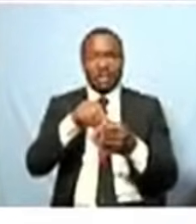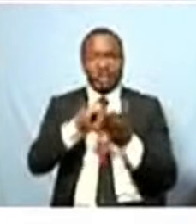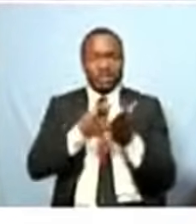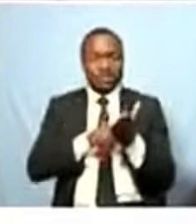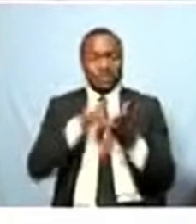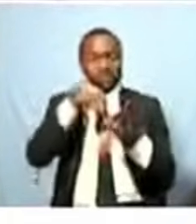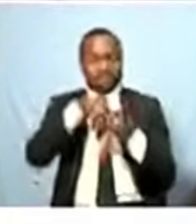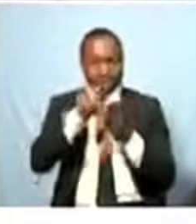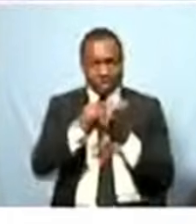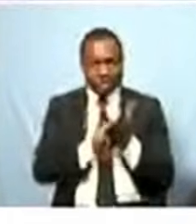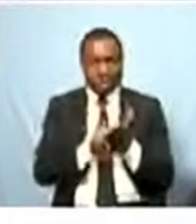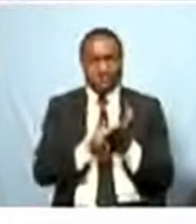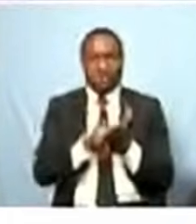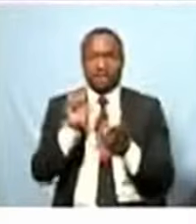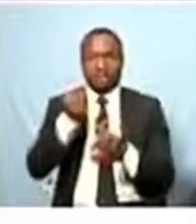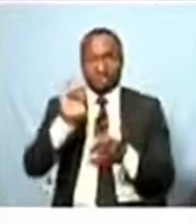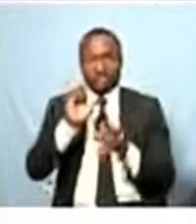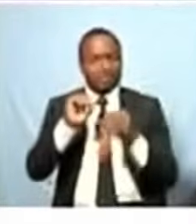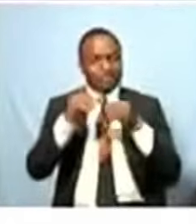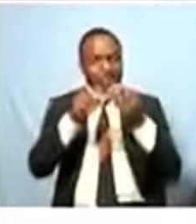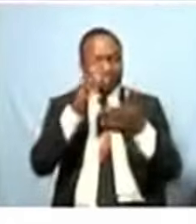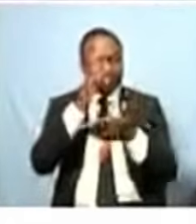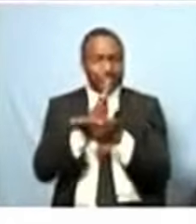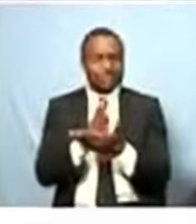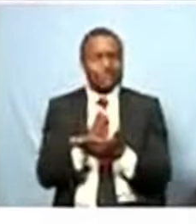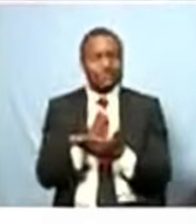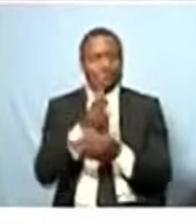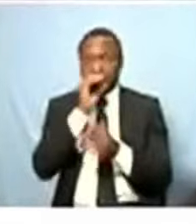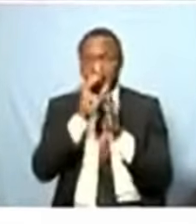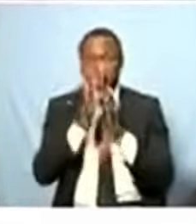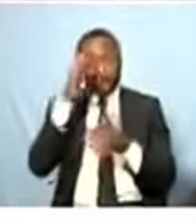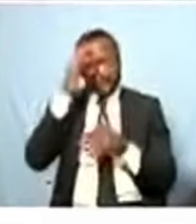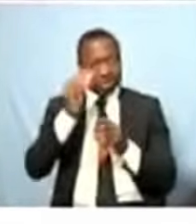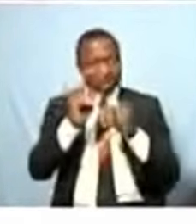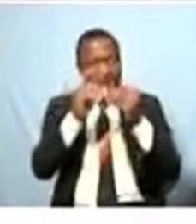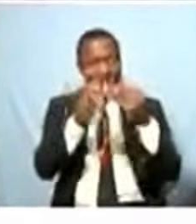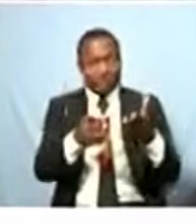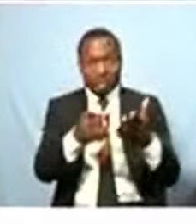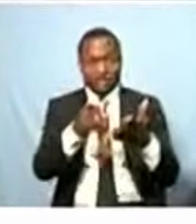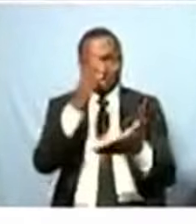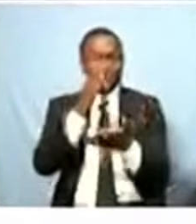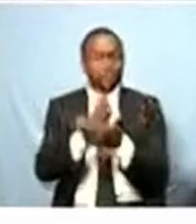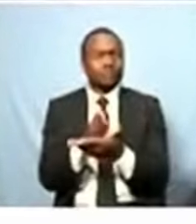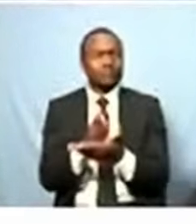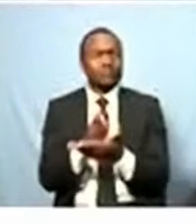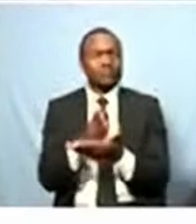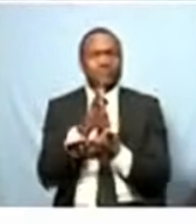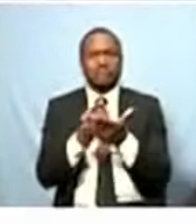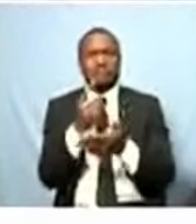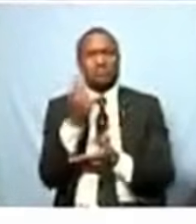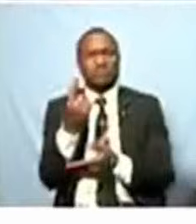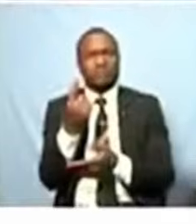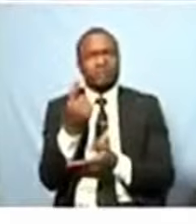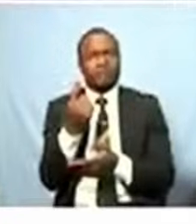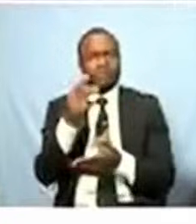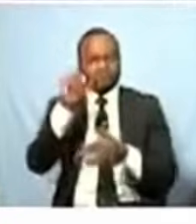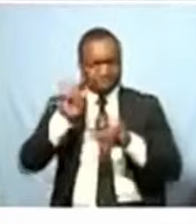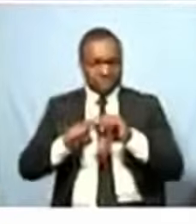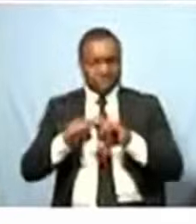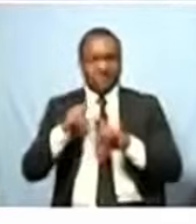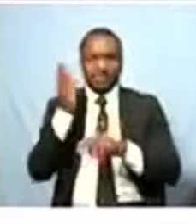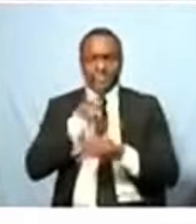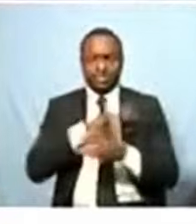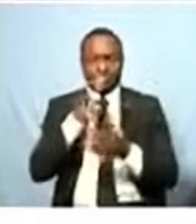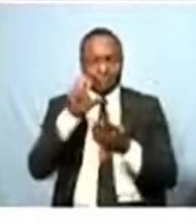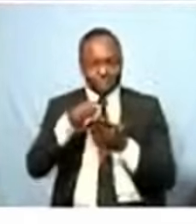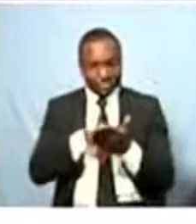instrument, which actually provides a ban. Madam Speaker, why are we providing a ban to someone who has sat for exams?